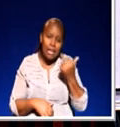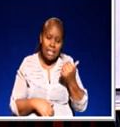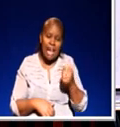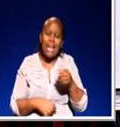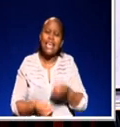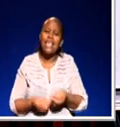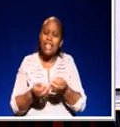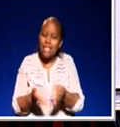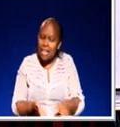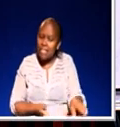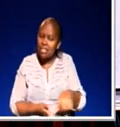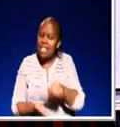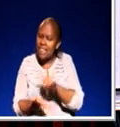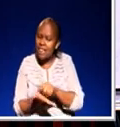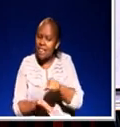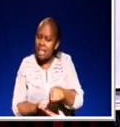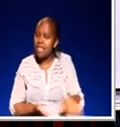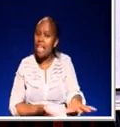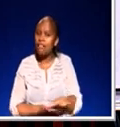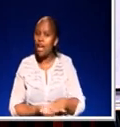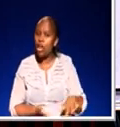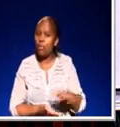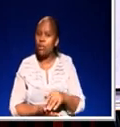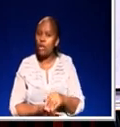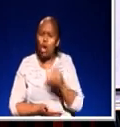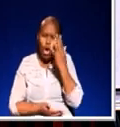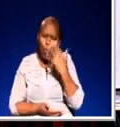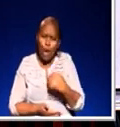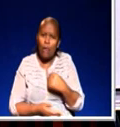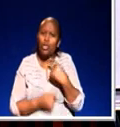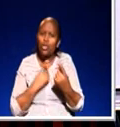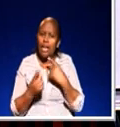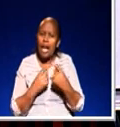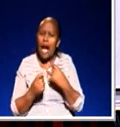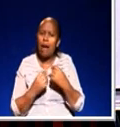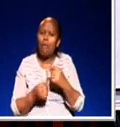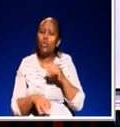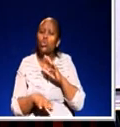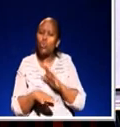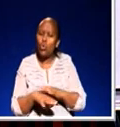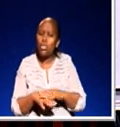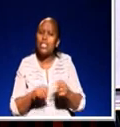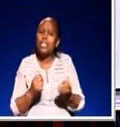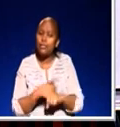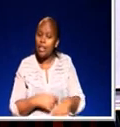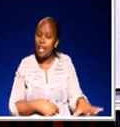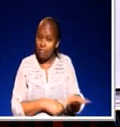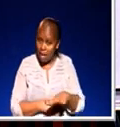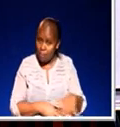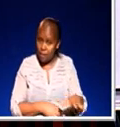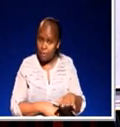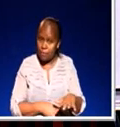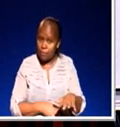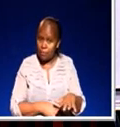that given environment. Why are we talking about it being better suited in different environments?